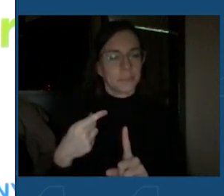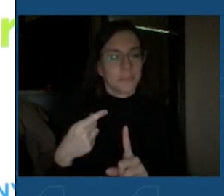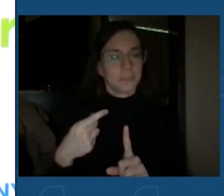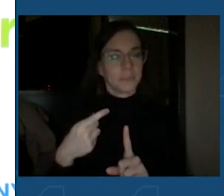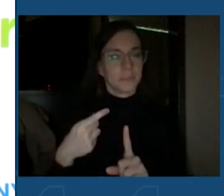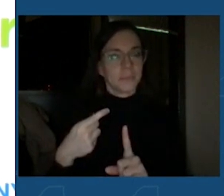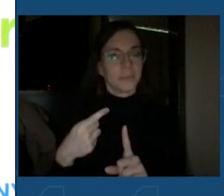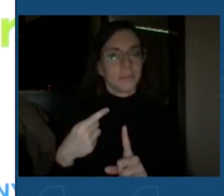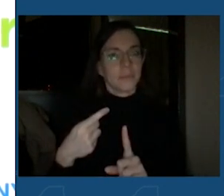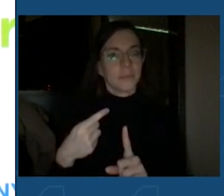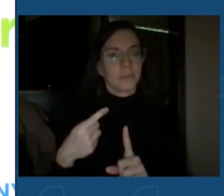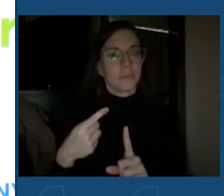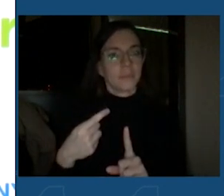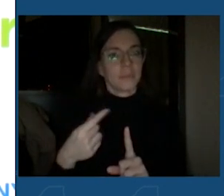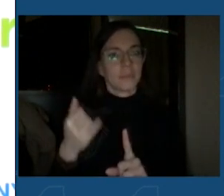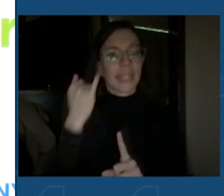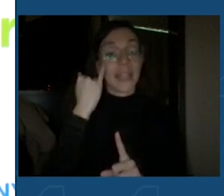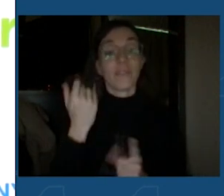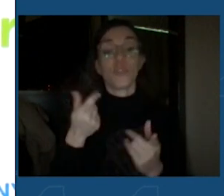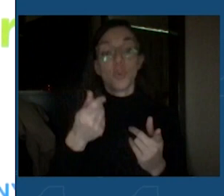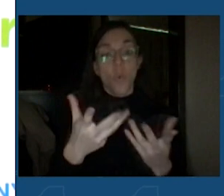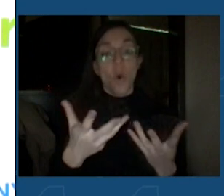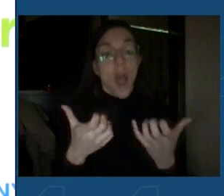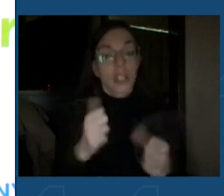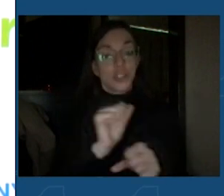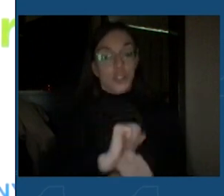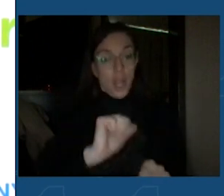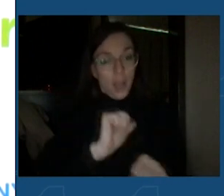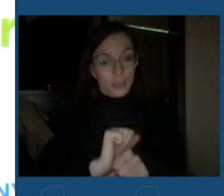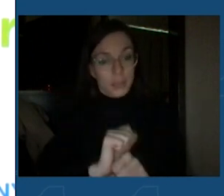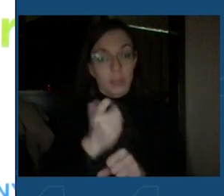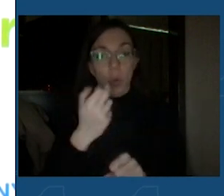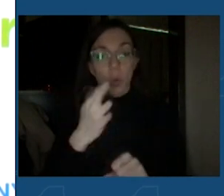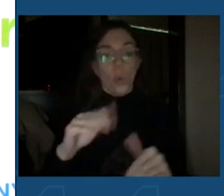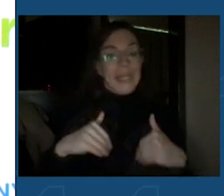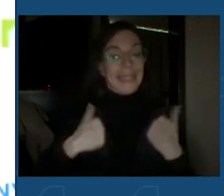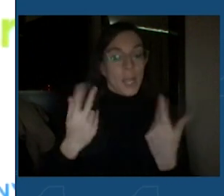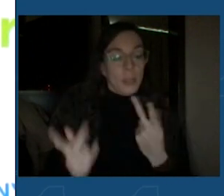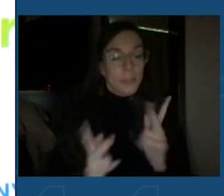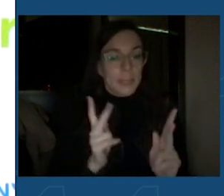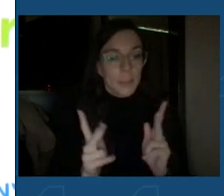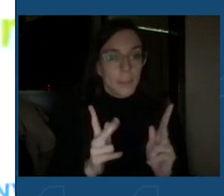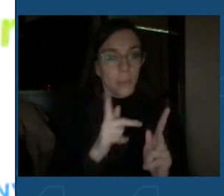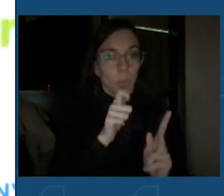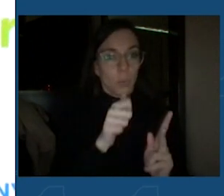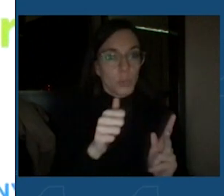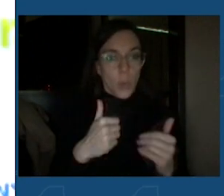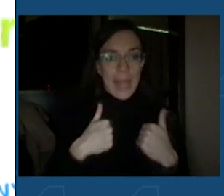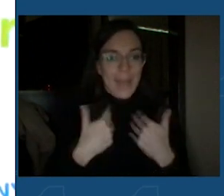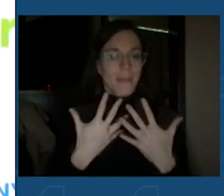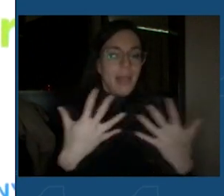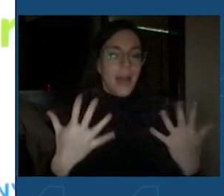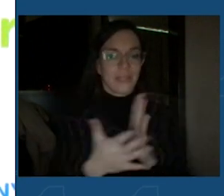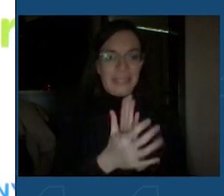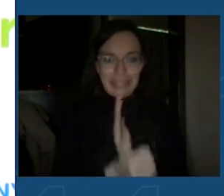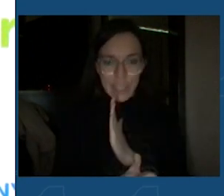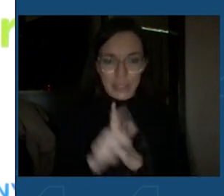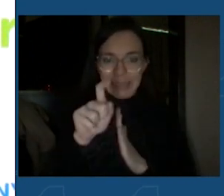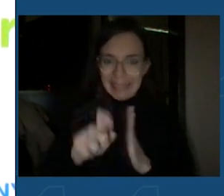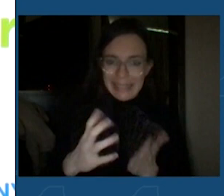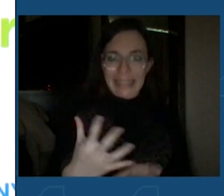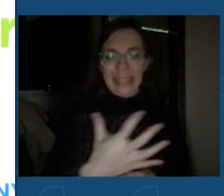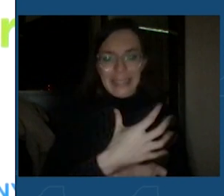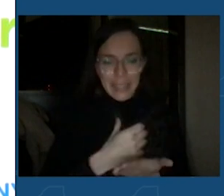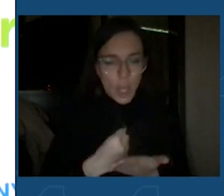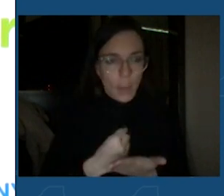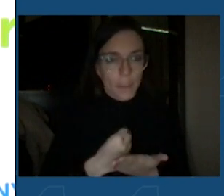if you want jobs for young people who don't have a lot of skills and who need income and need